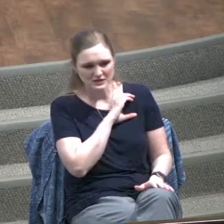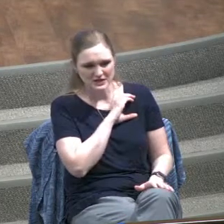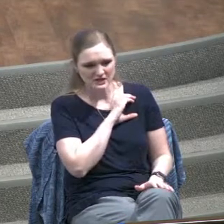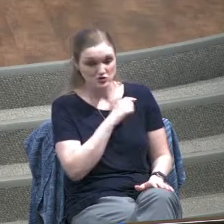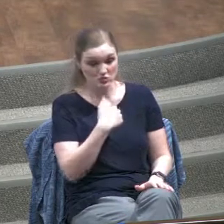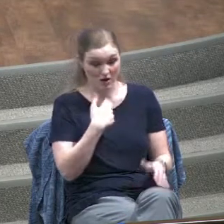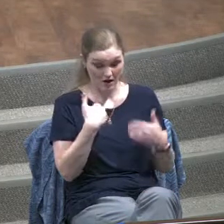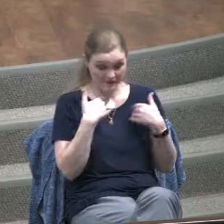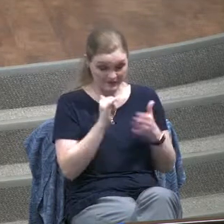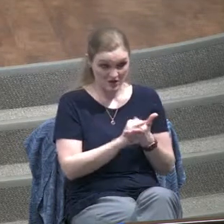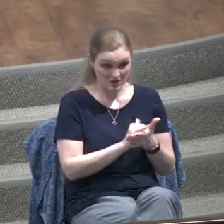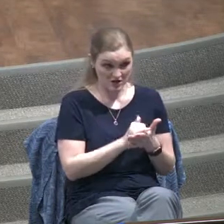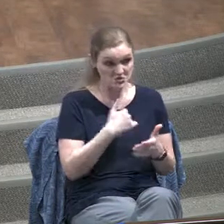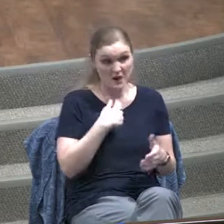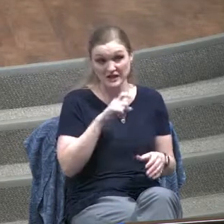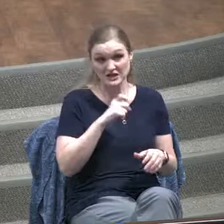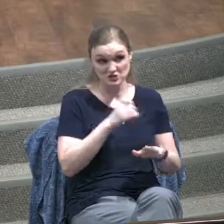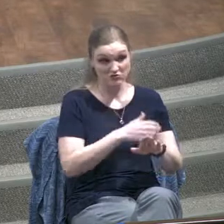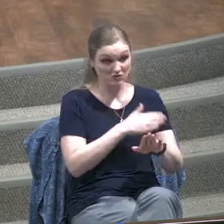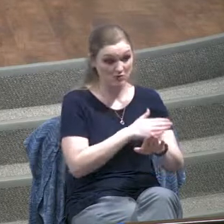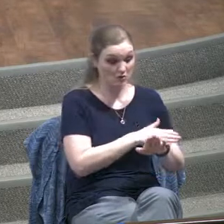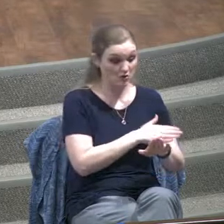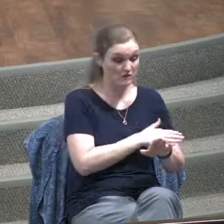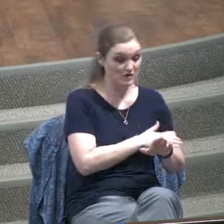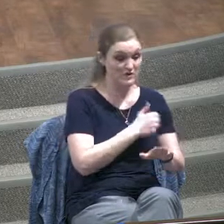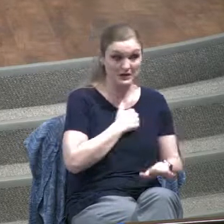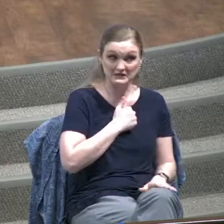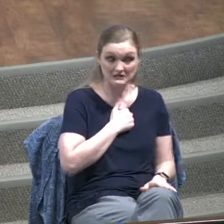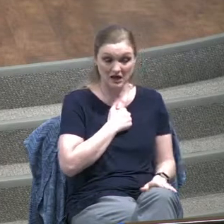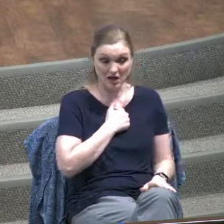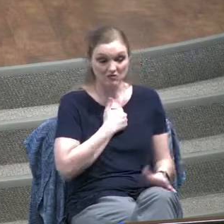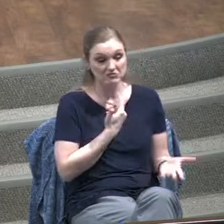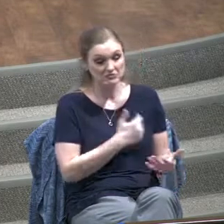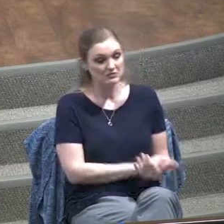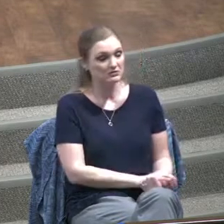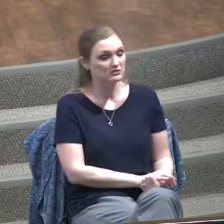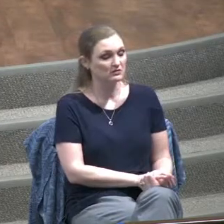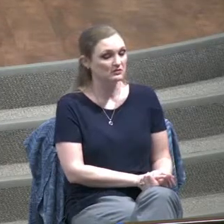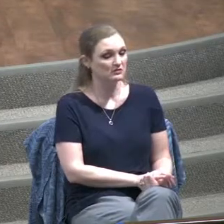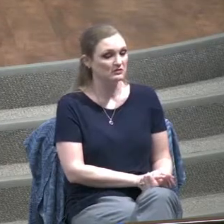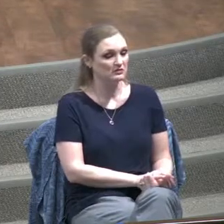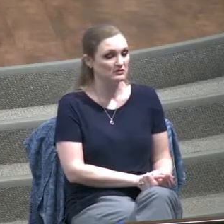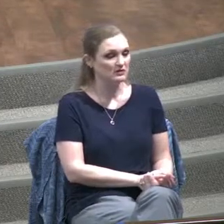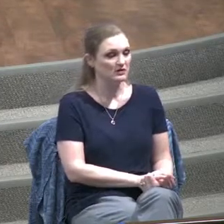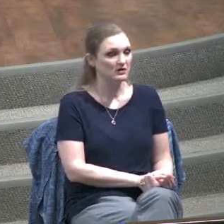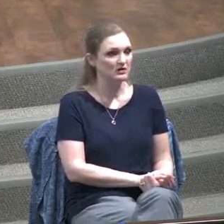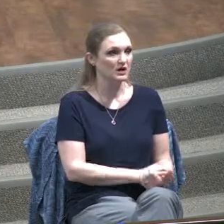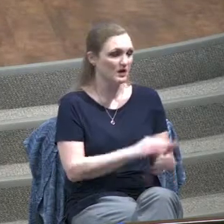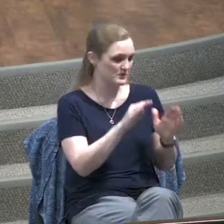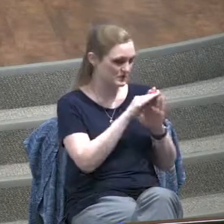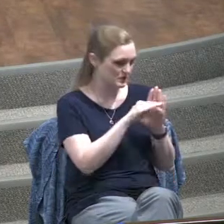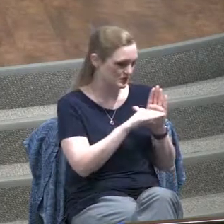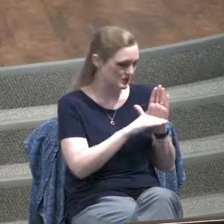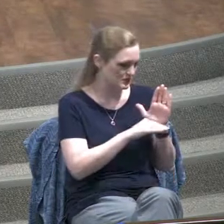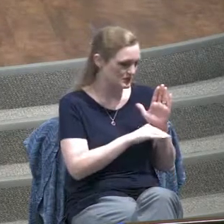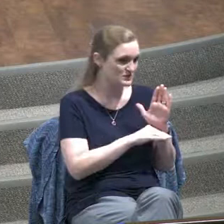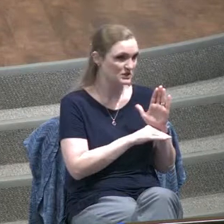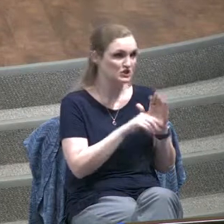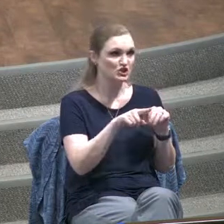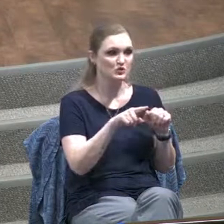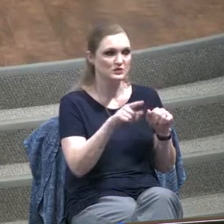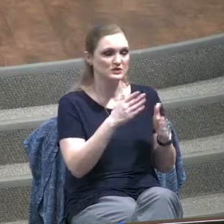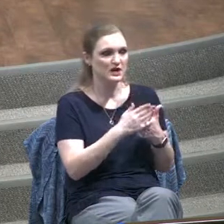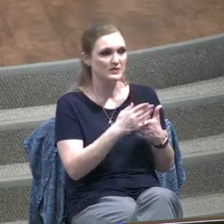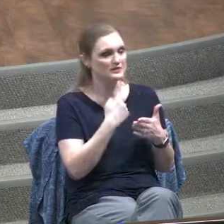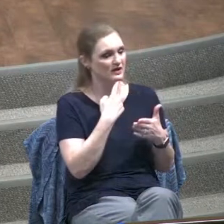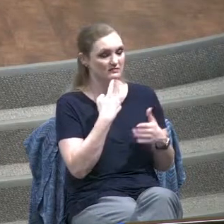this quality? Do I need to work on this quality? But when I look at this list, you're going to stop, you're going